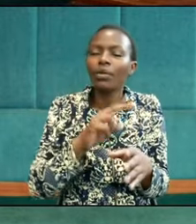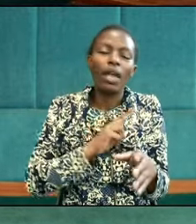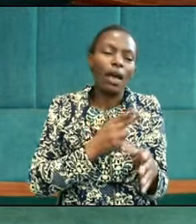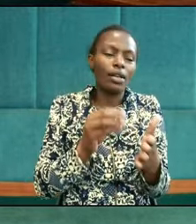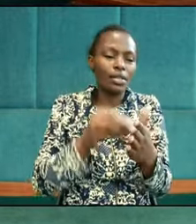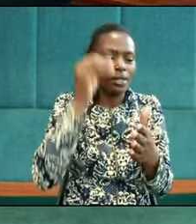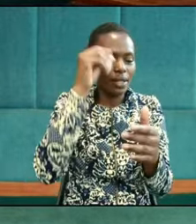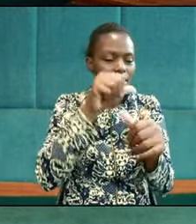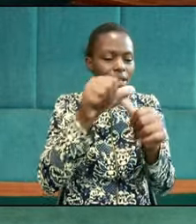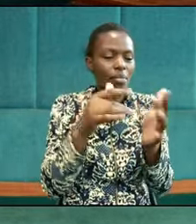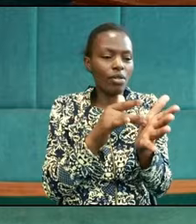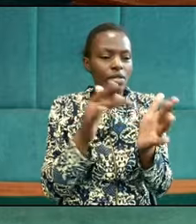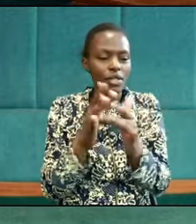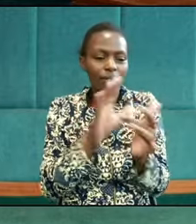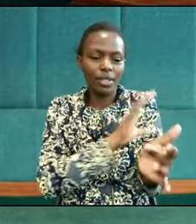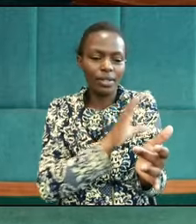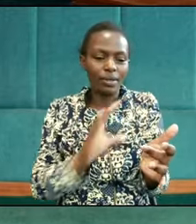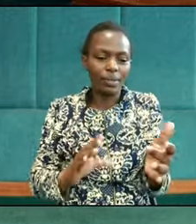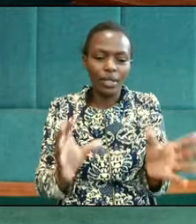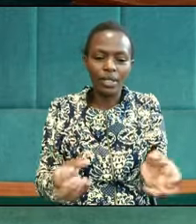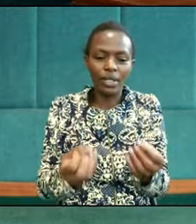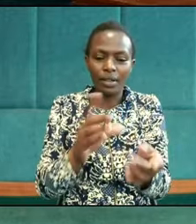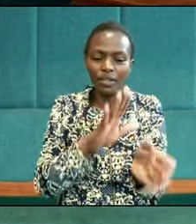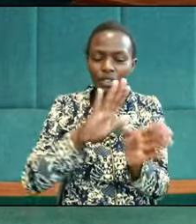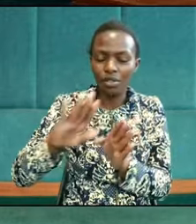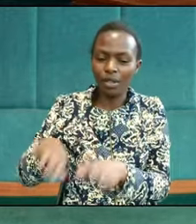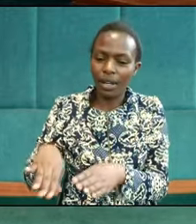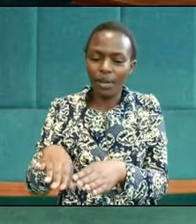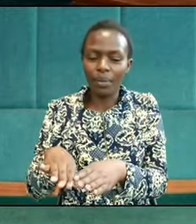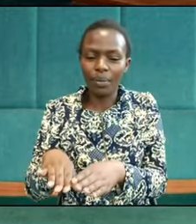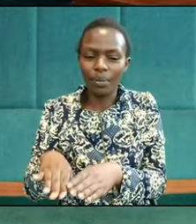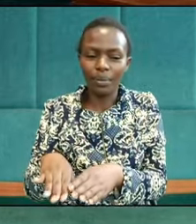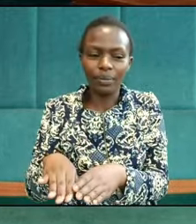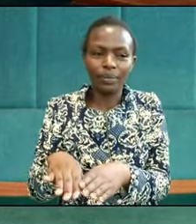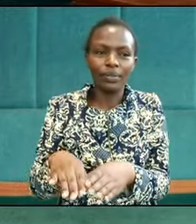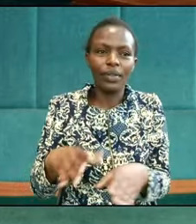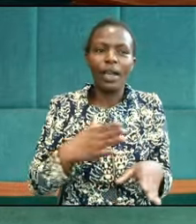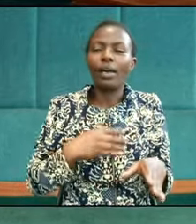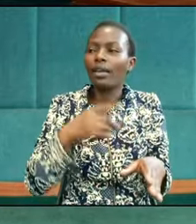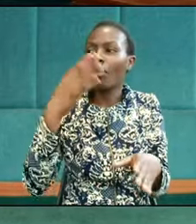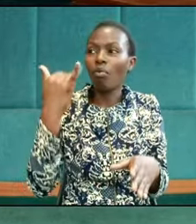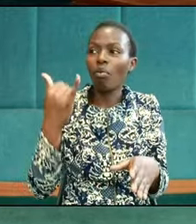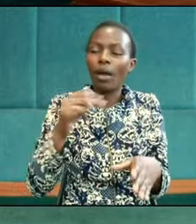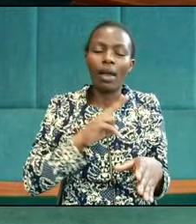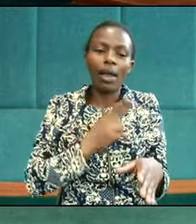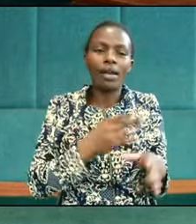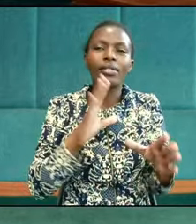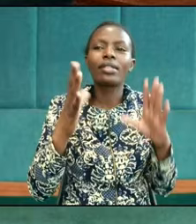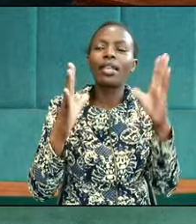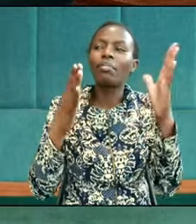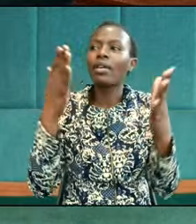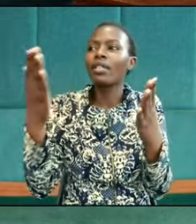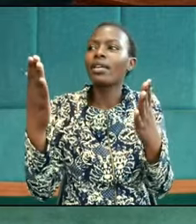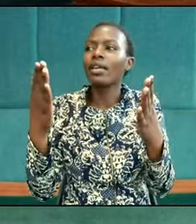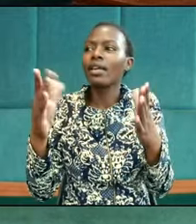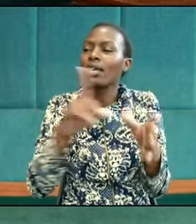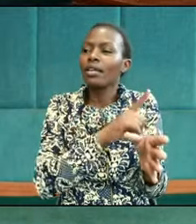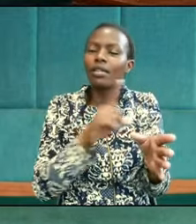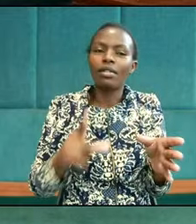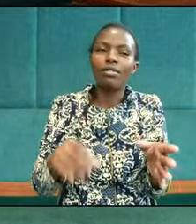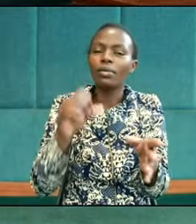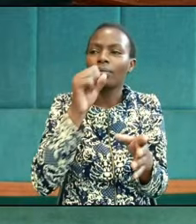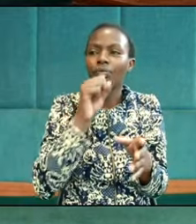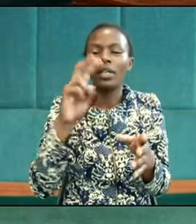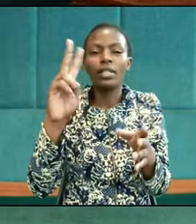Christ, the sacrificial lamb. We reminded ourselves why we celebrate the Lord's Supper. On the second Sabbath, we were taken through